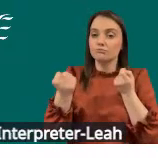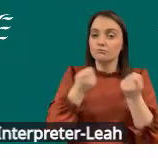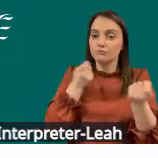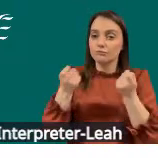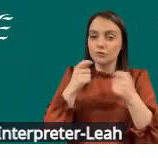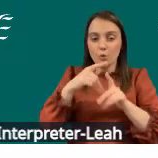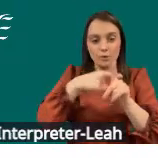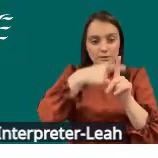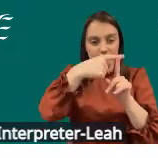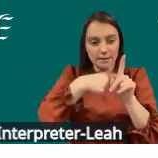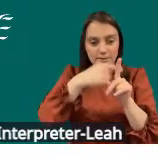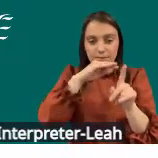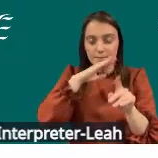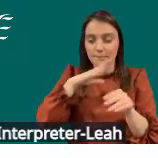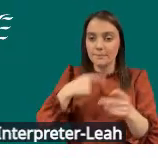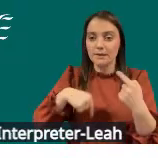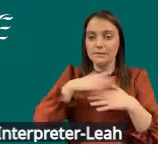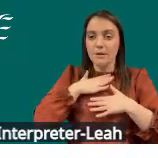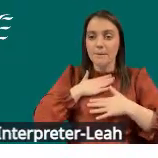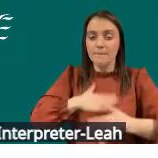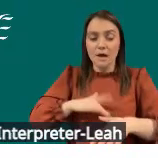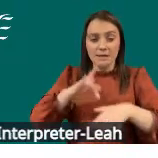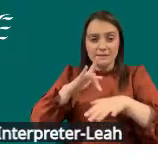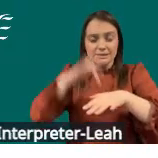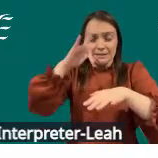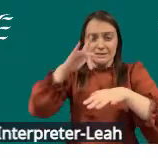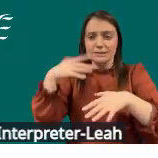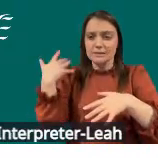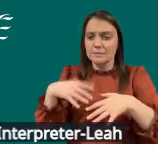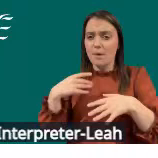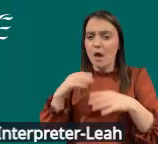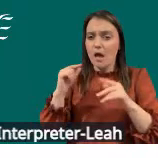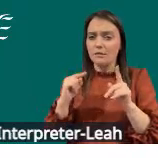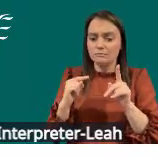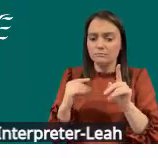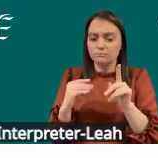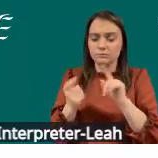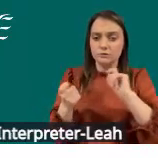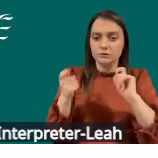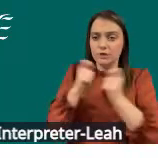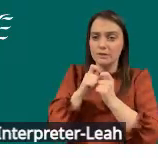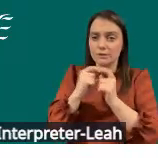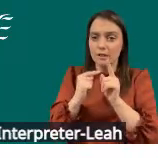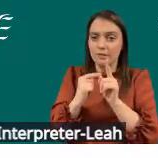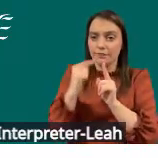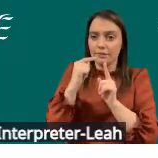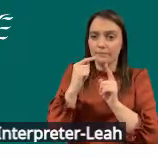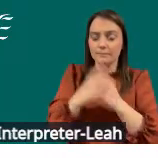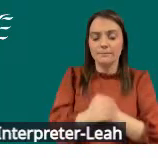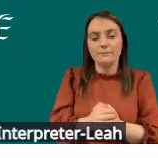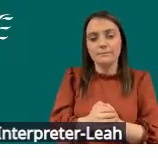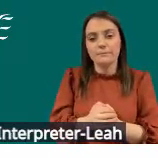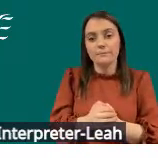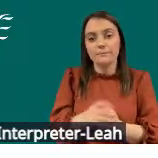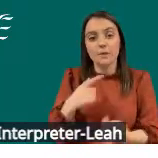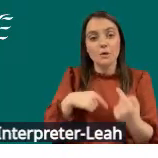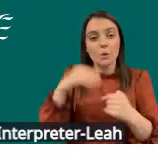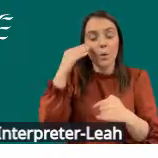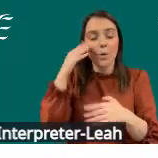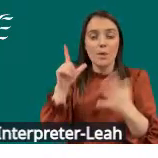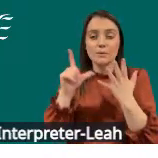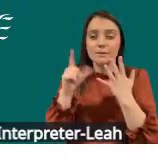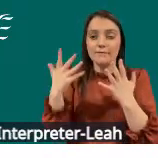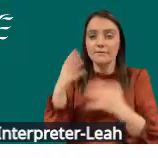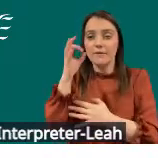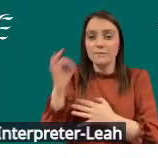bodies become temporarily very sensitive to small fluctuations in body temperatures. And we know about 75% of